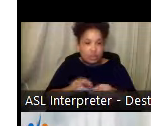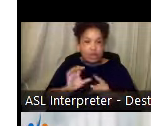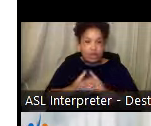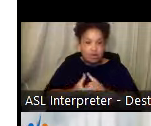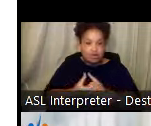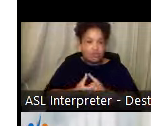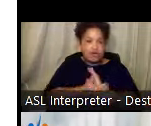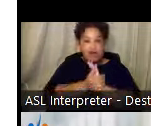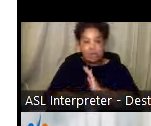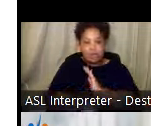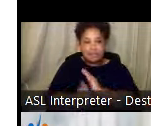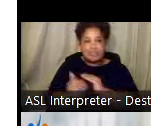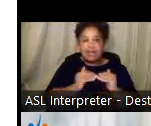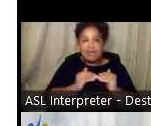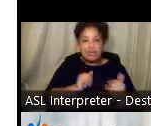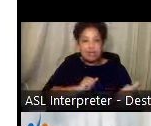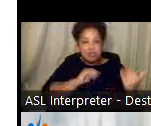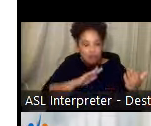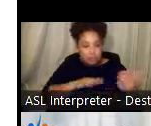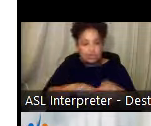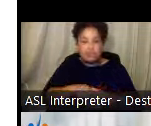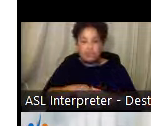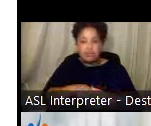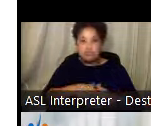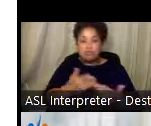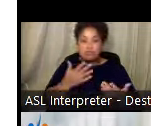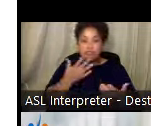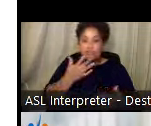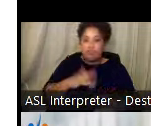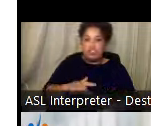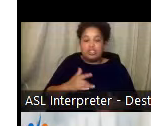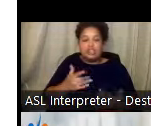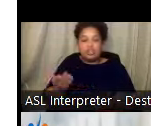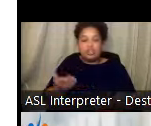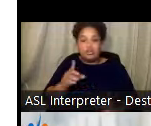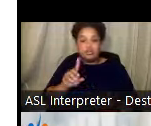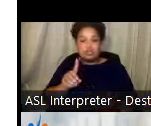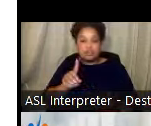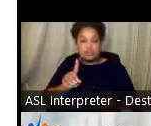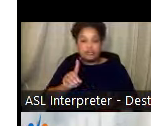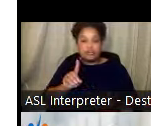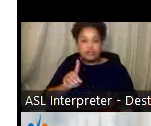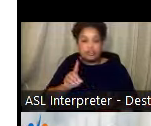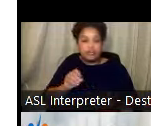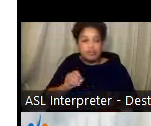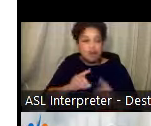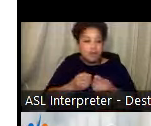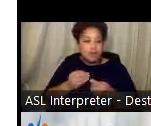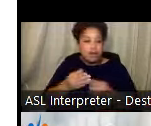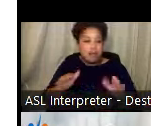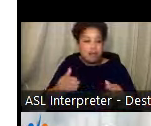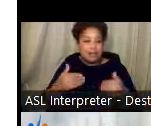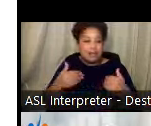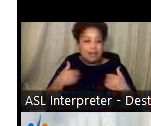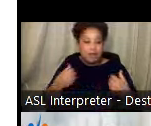equity targeted approaches. And we've been fortunate at the Department of Public Health to do this in a couple different ways. We